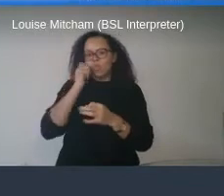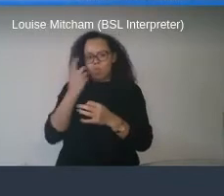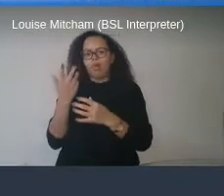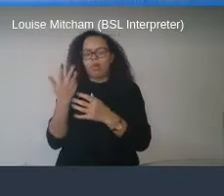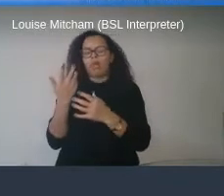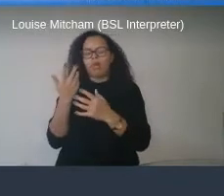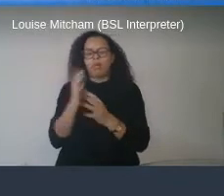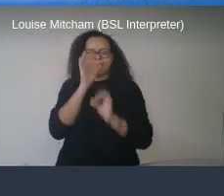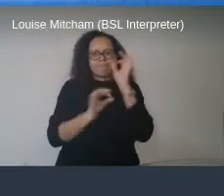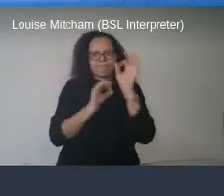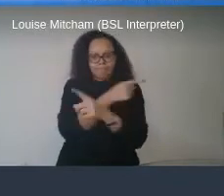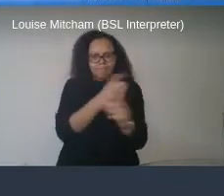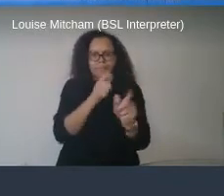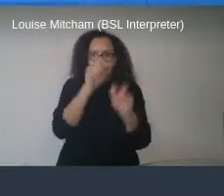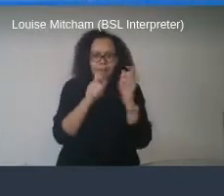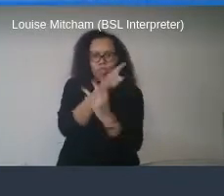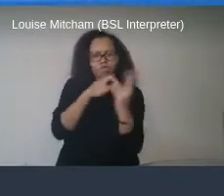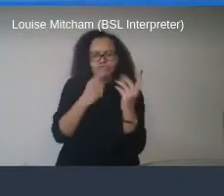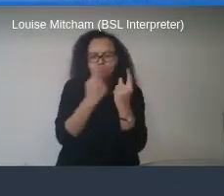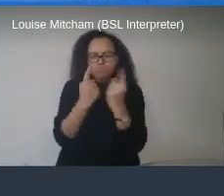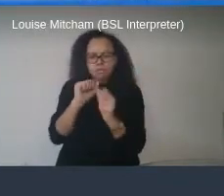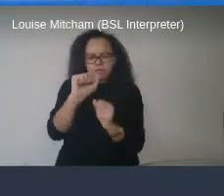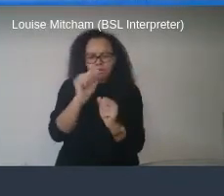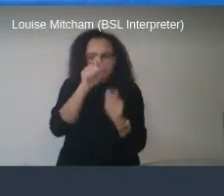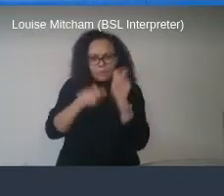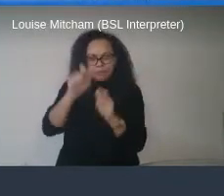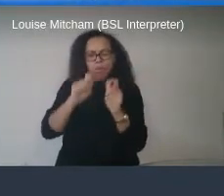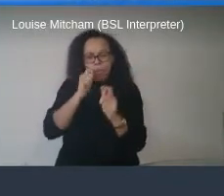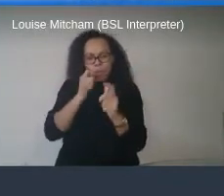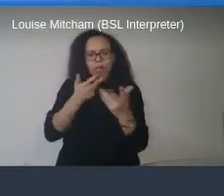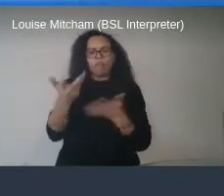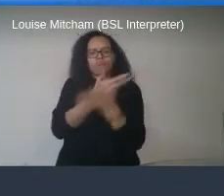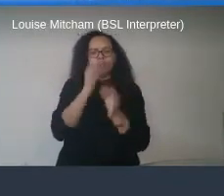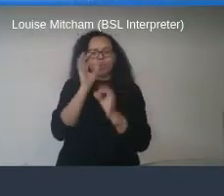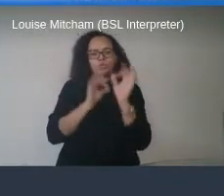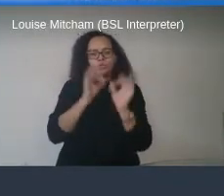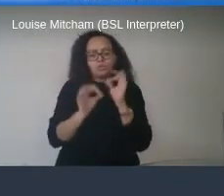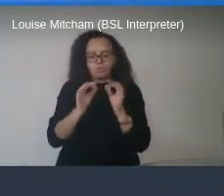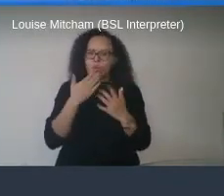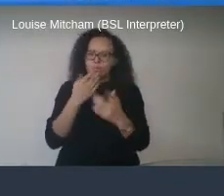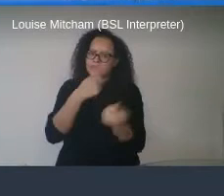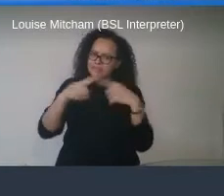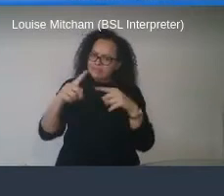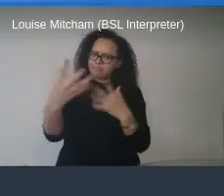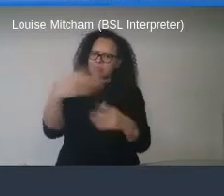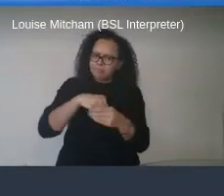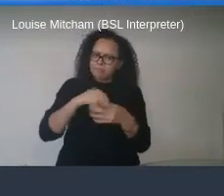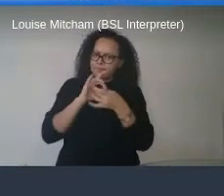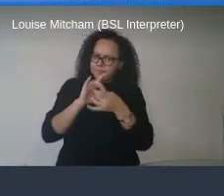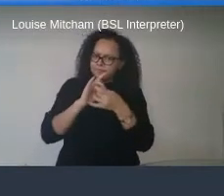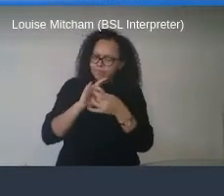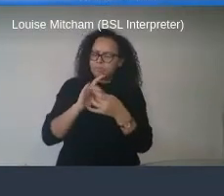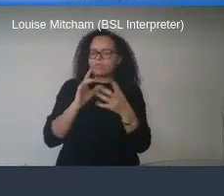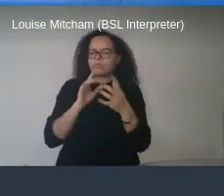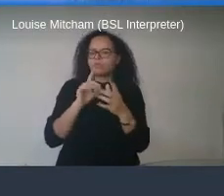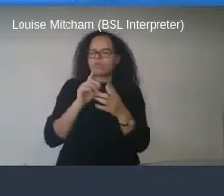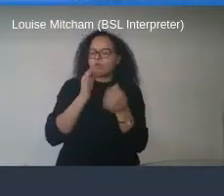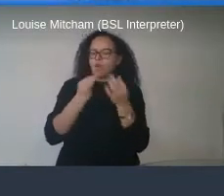products again, consolidate them all at the end of the session. So please get involved, put some questions and answers by utilizing